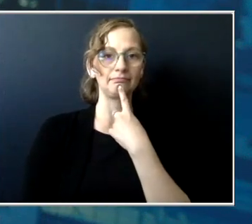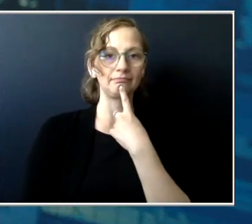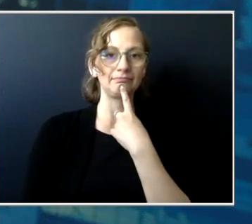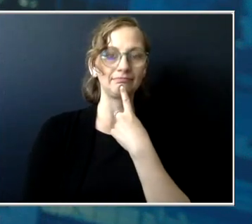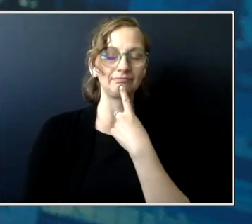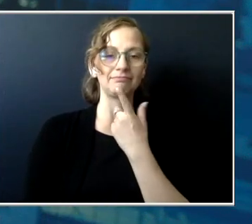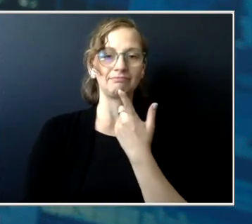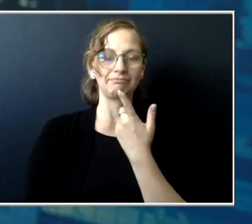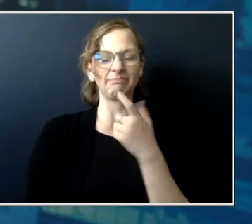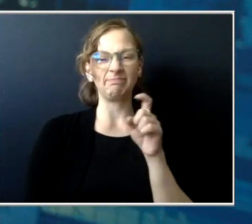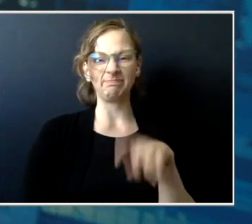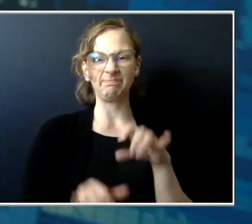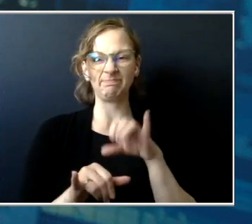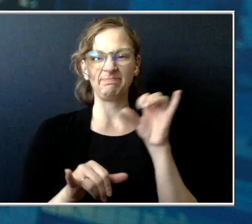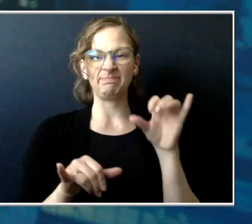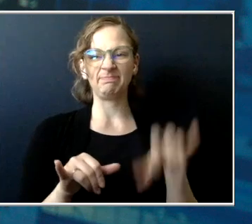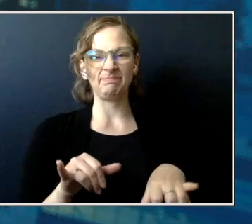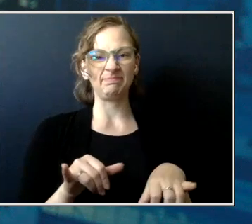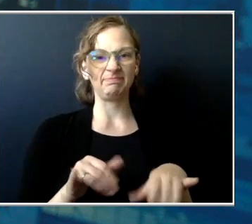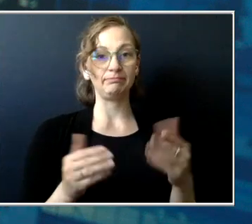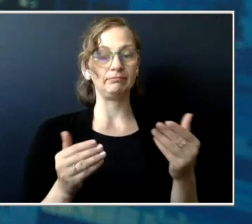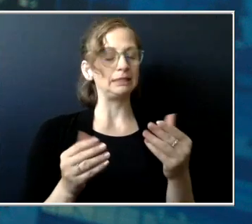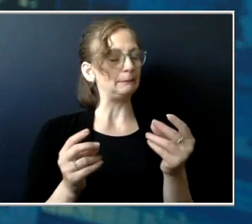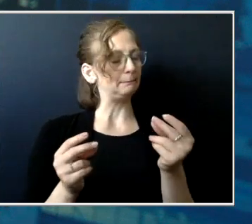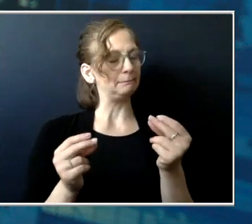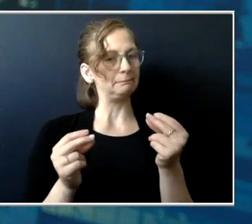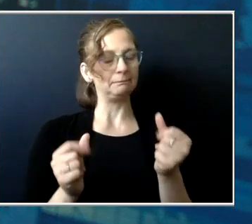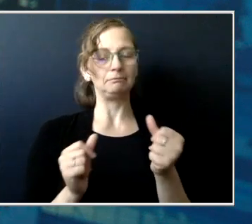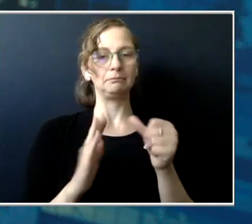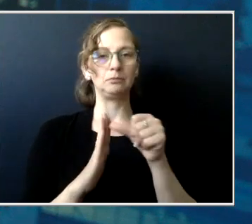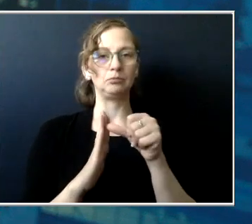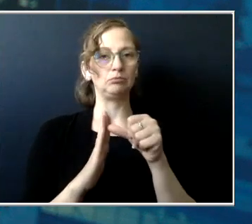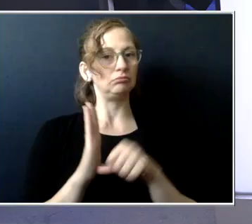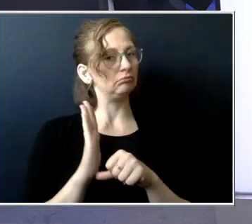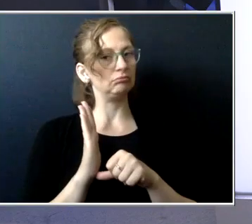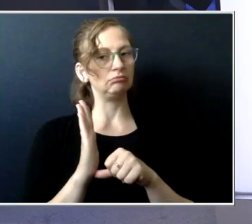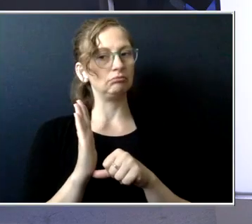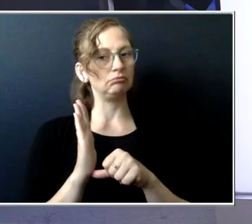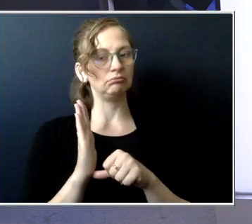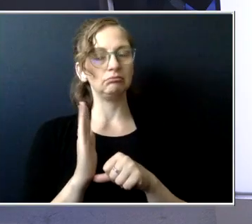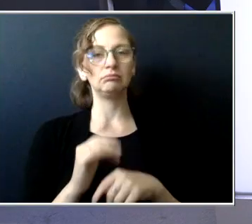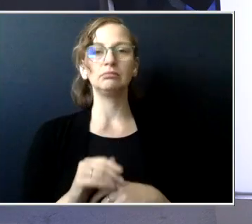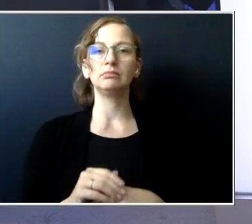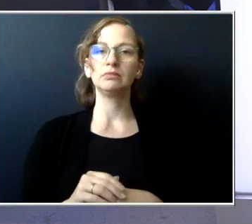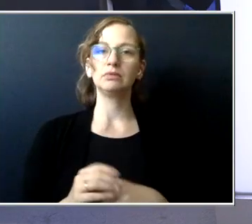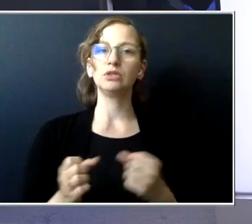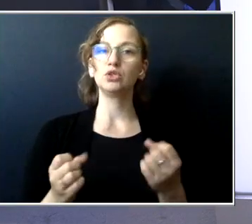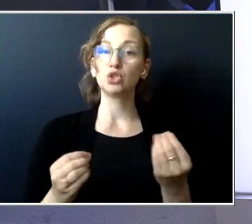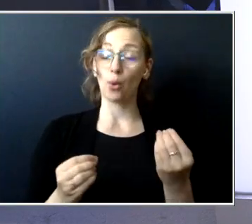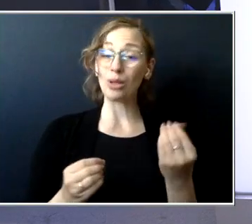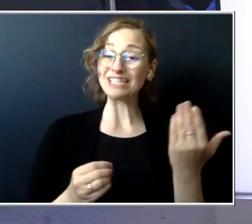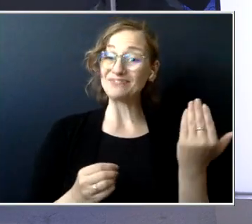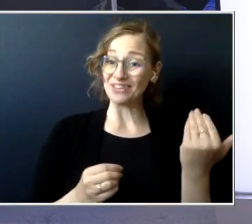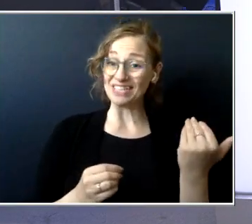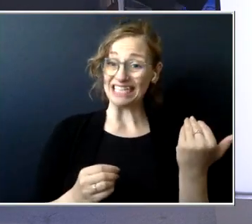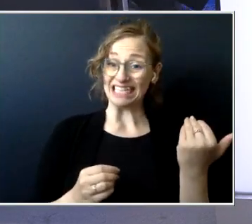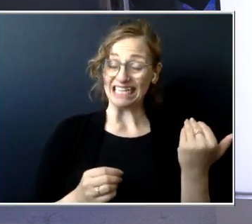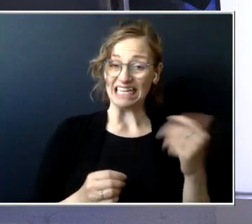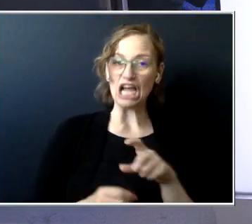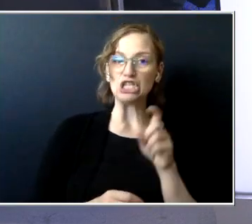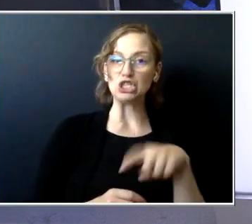then I had surgery right after that. Right, so it was 15 and it was supposed to be about 50%.